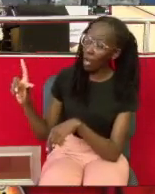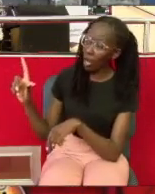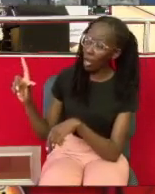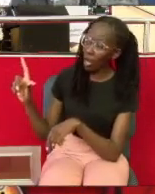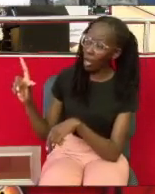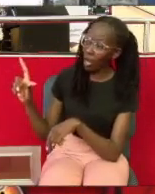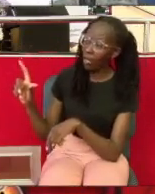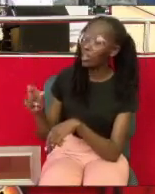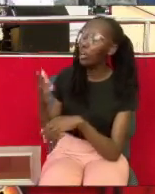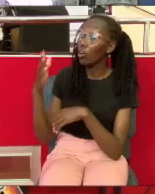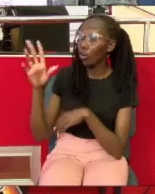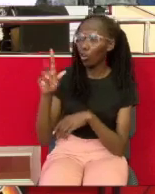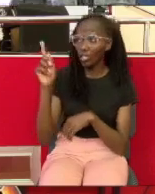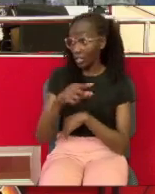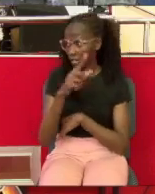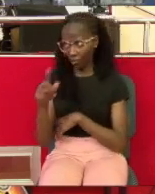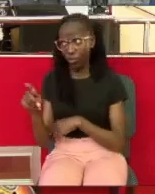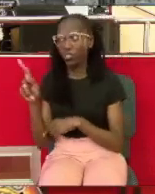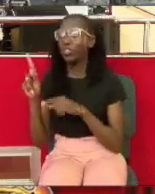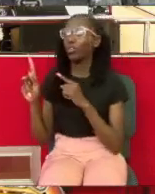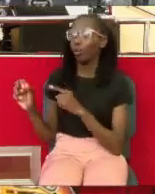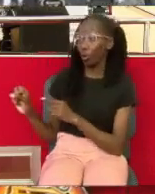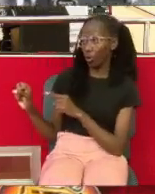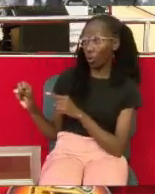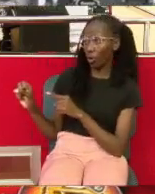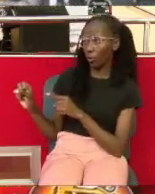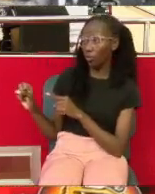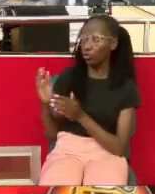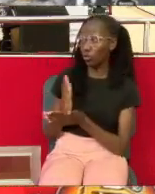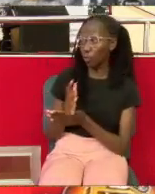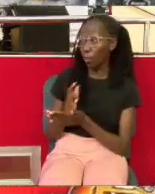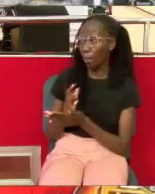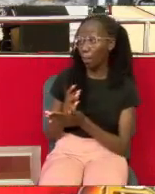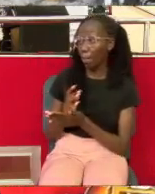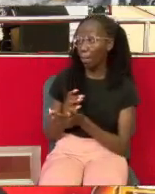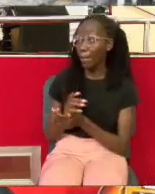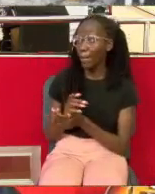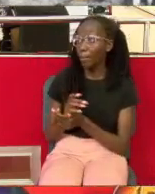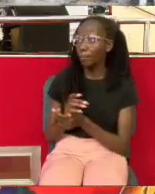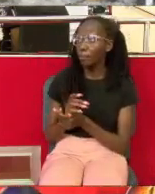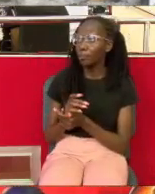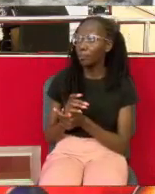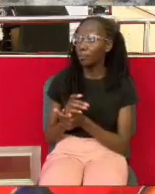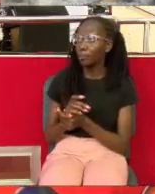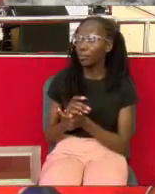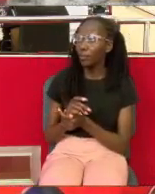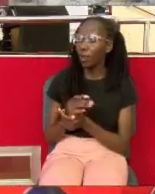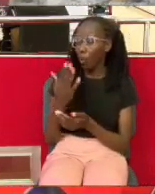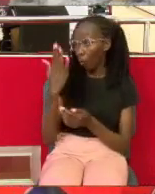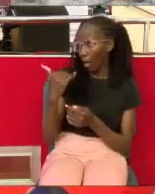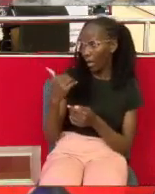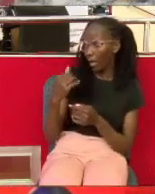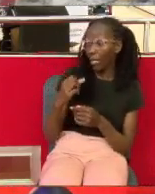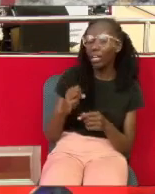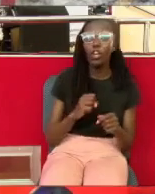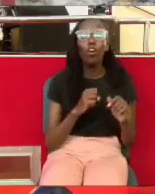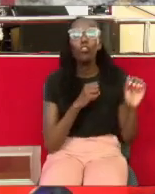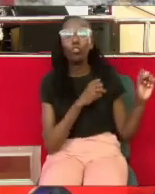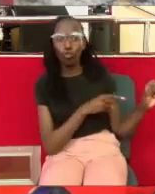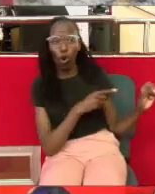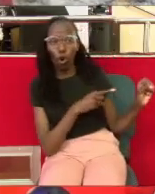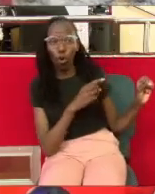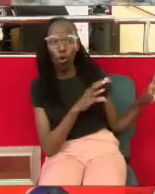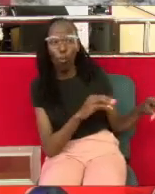was rejected, he goes to the Midian. And he says, wake him up. That we